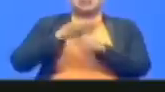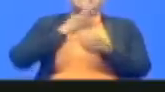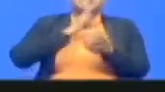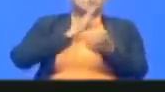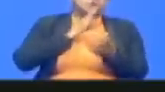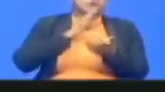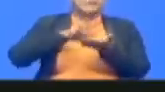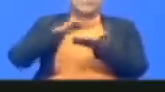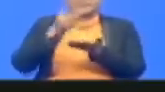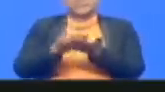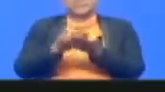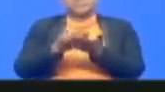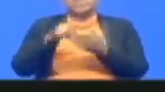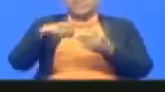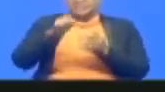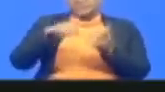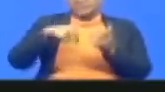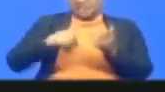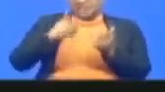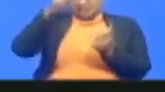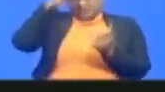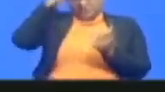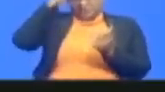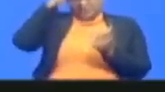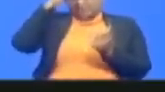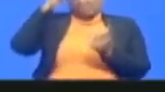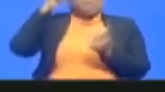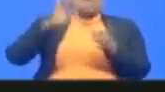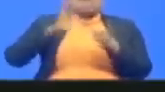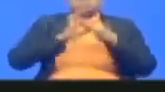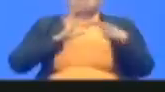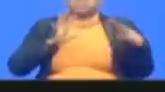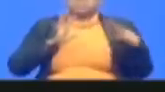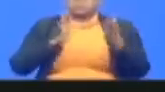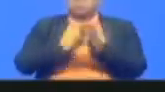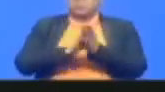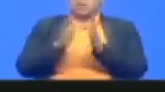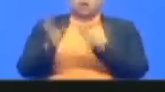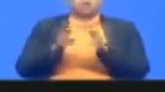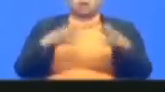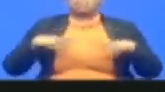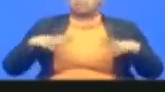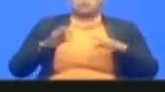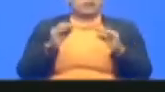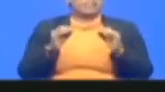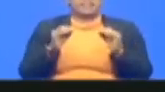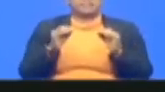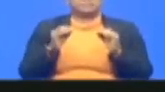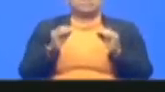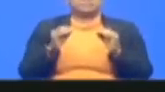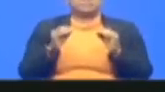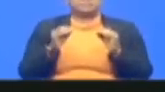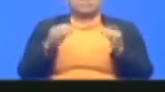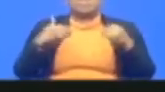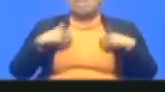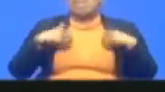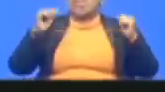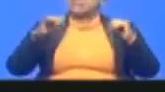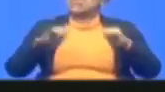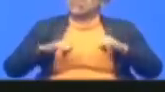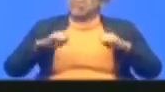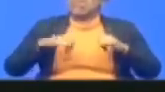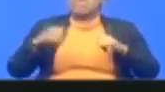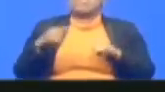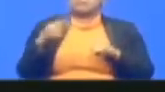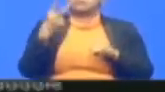and funds. She feels the government is out of touch with Wanjiku. Tuseme mtu kama mimi naweza kaa hapa hata tuseme 2